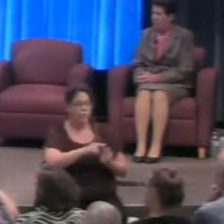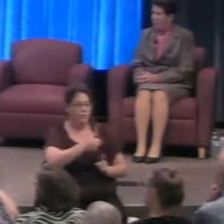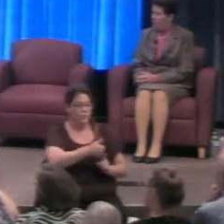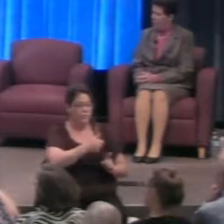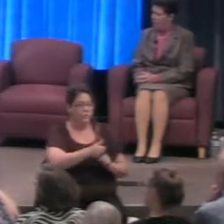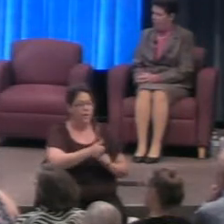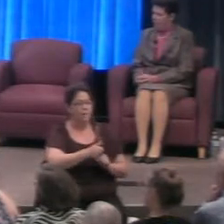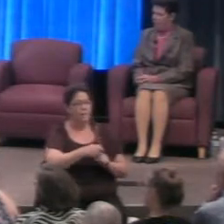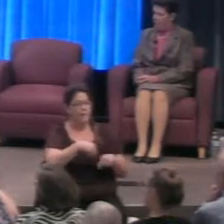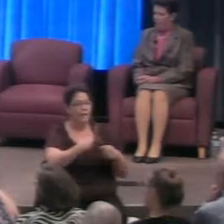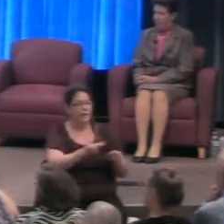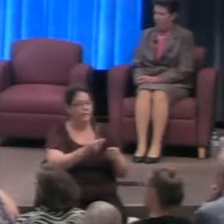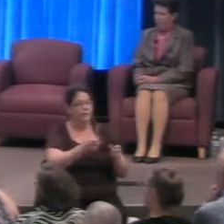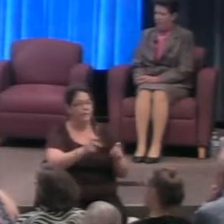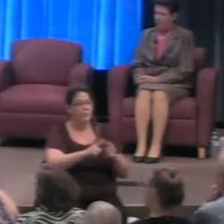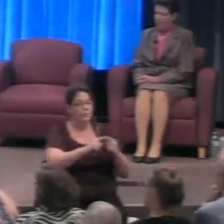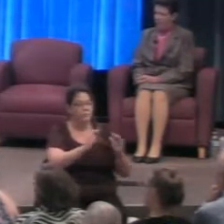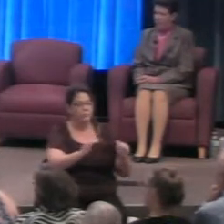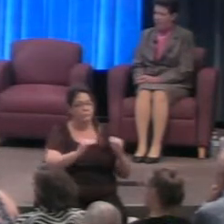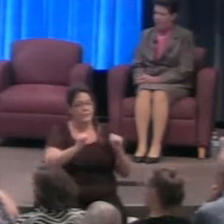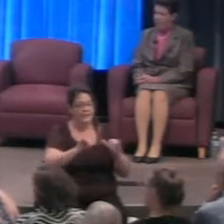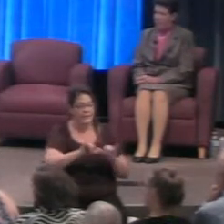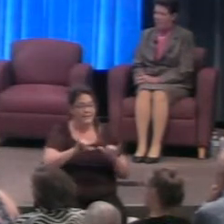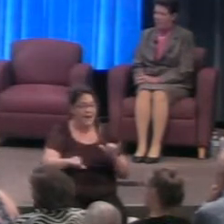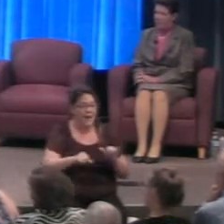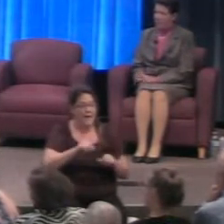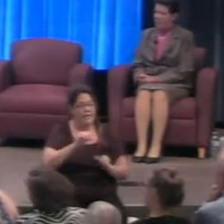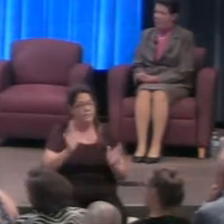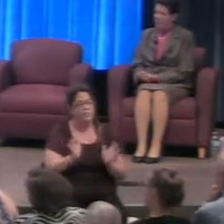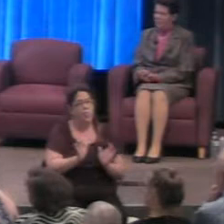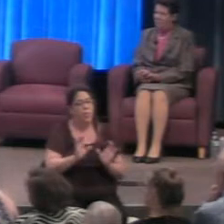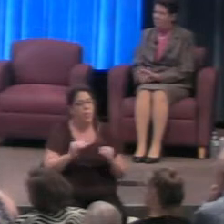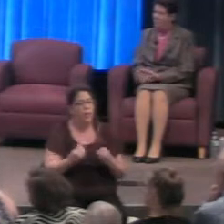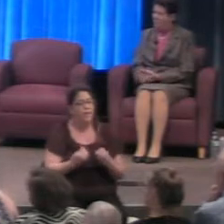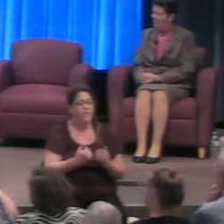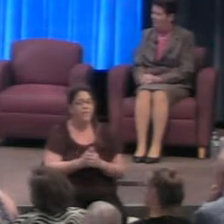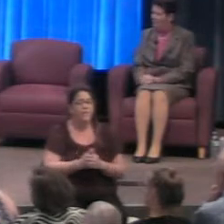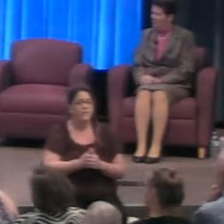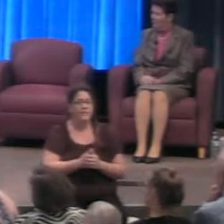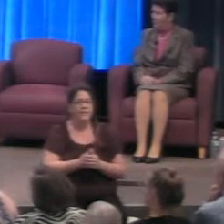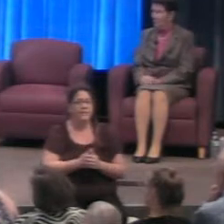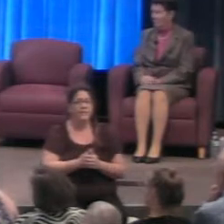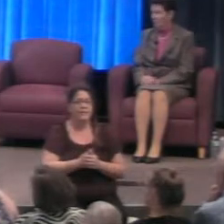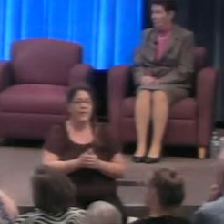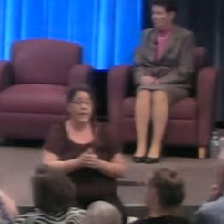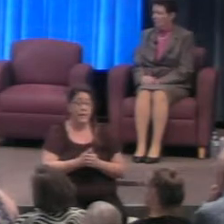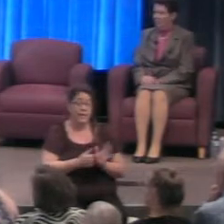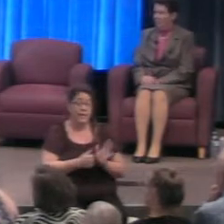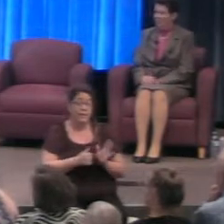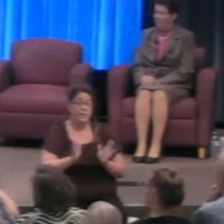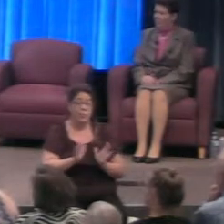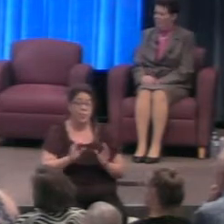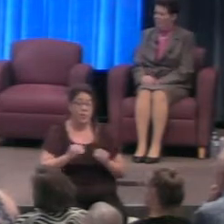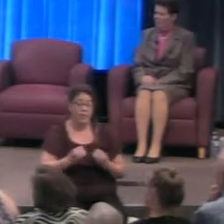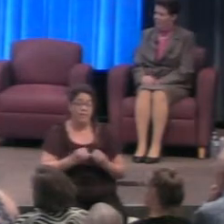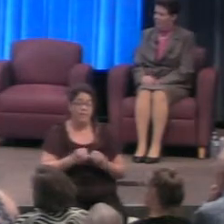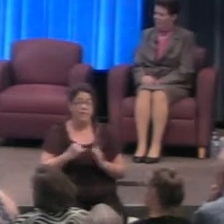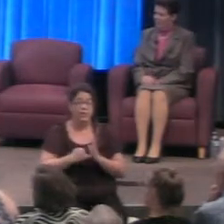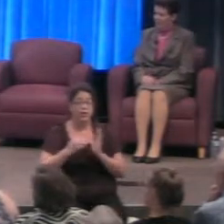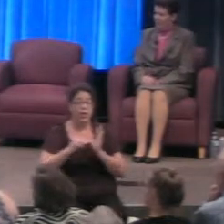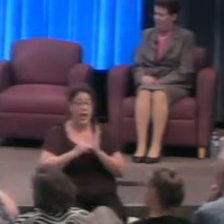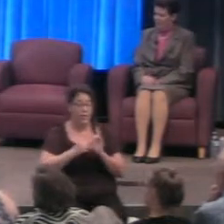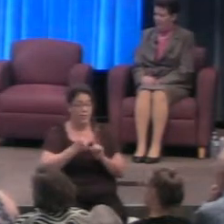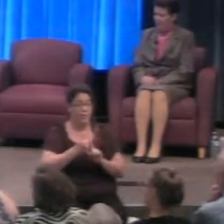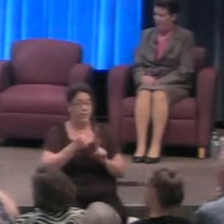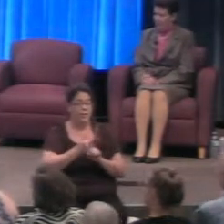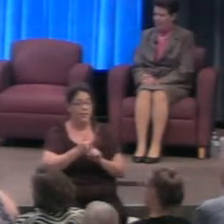in a small squadron commander's office. I'm going to add the word quaint. After Janet administered the oath